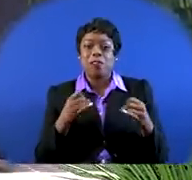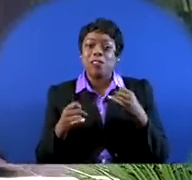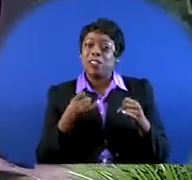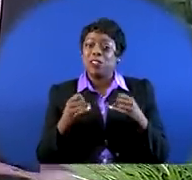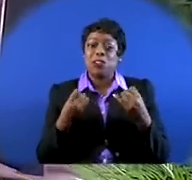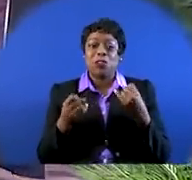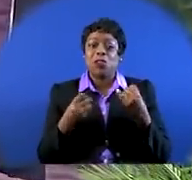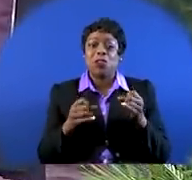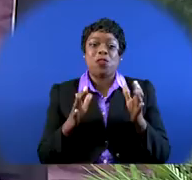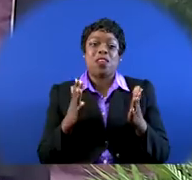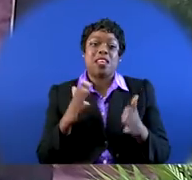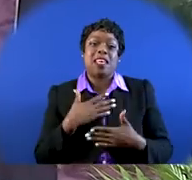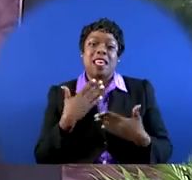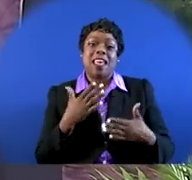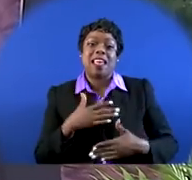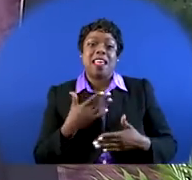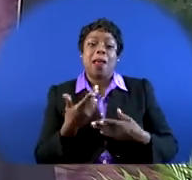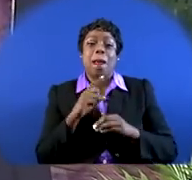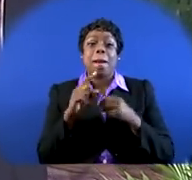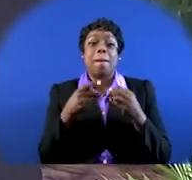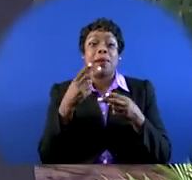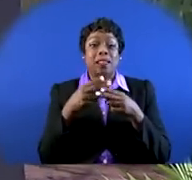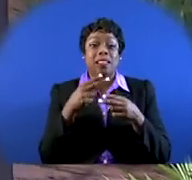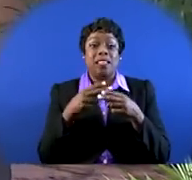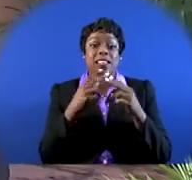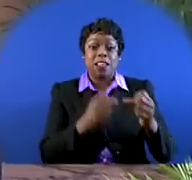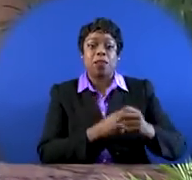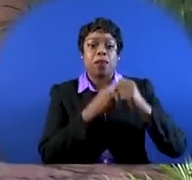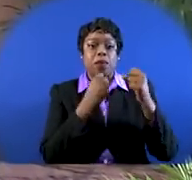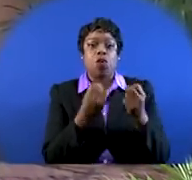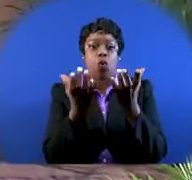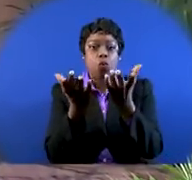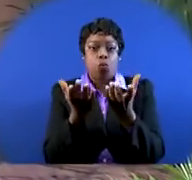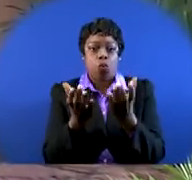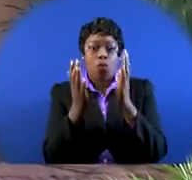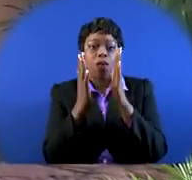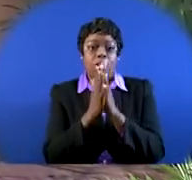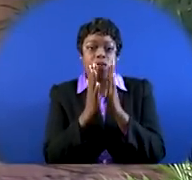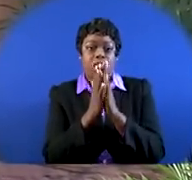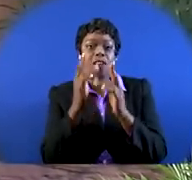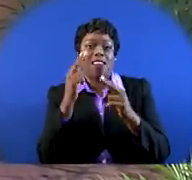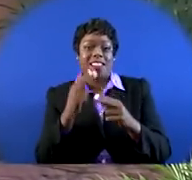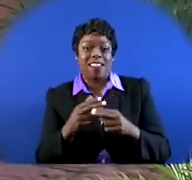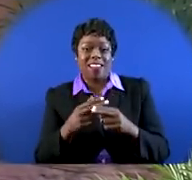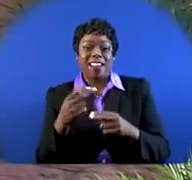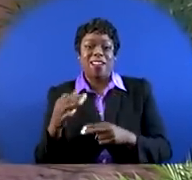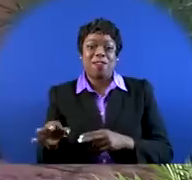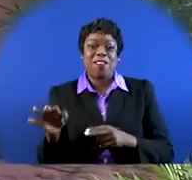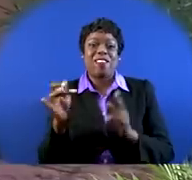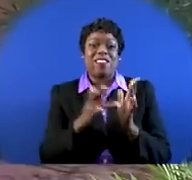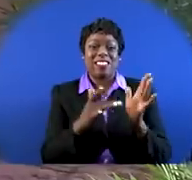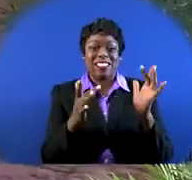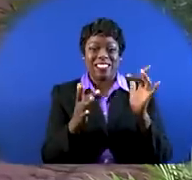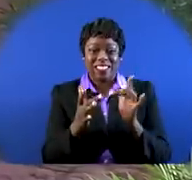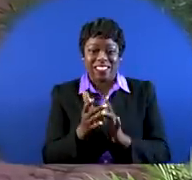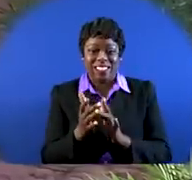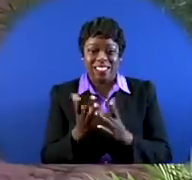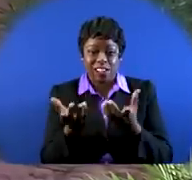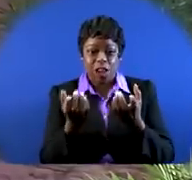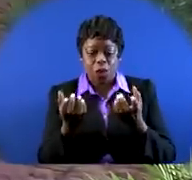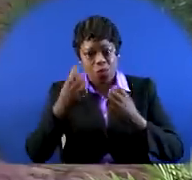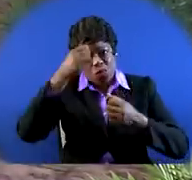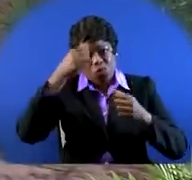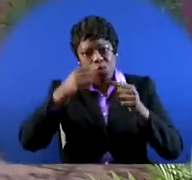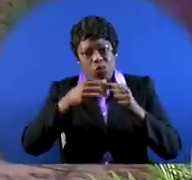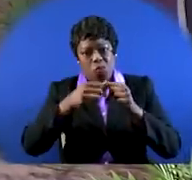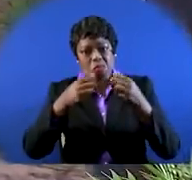about the name of Jesus, the power of Jesus, because we want to pray in the name of Jesus. And I just want you to